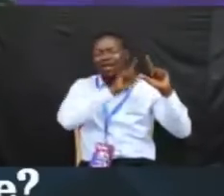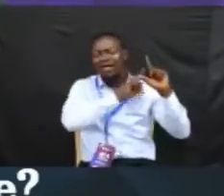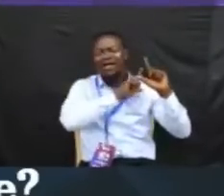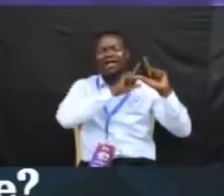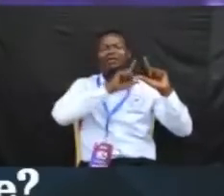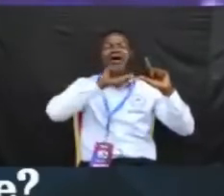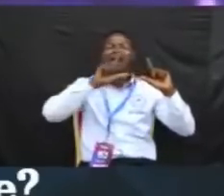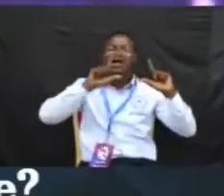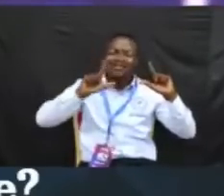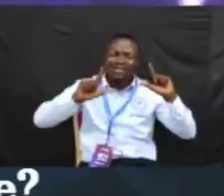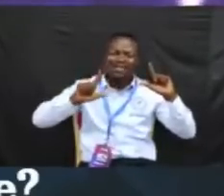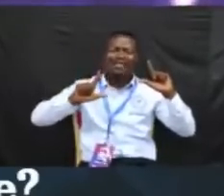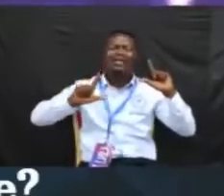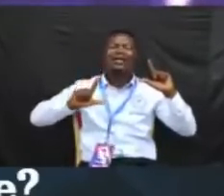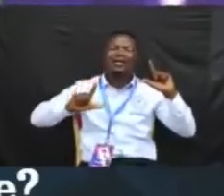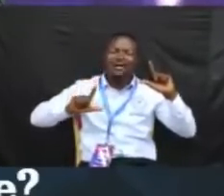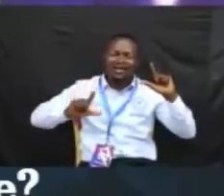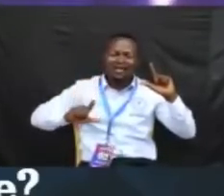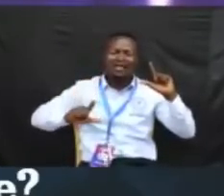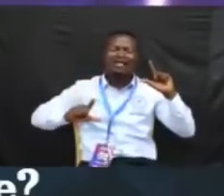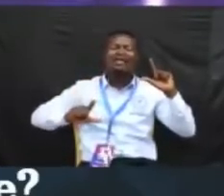in my somebody